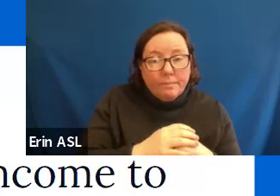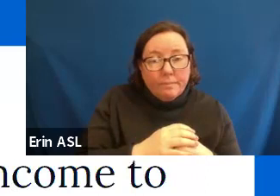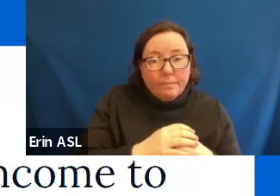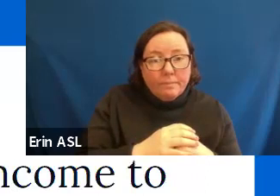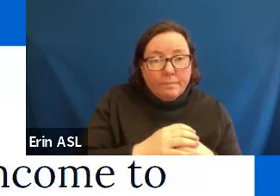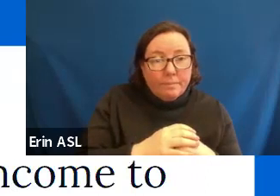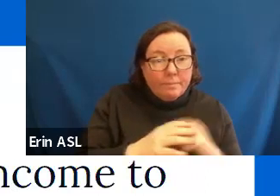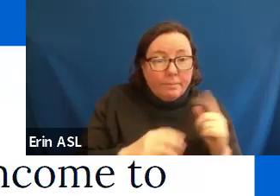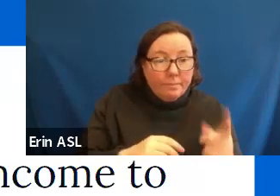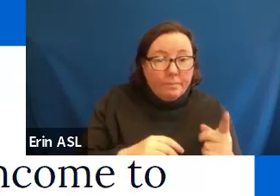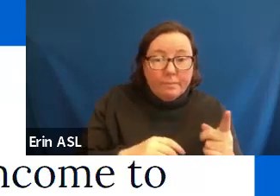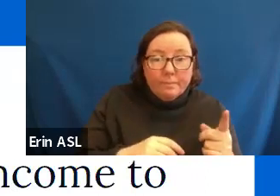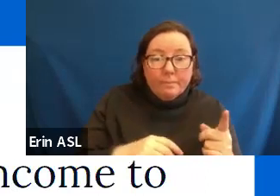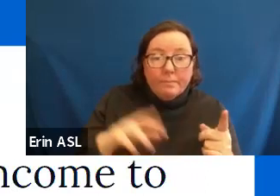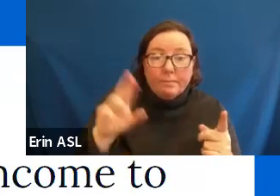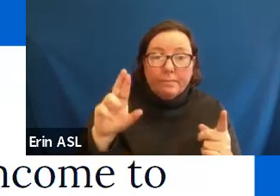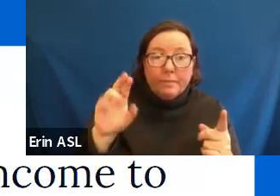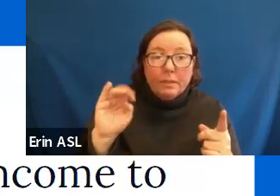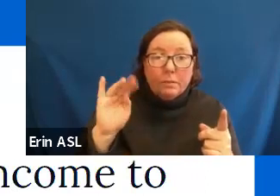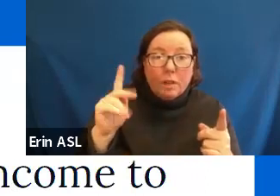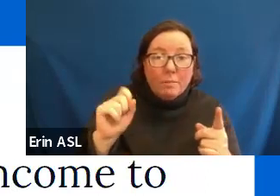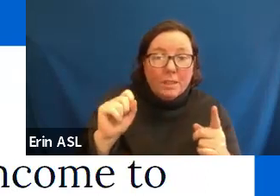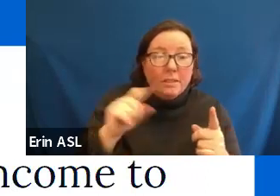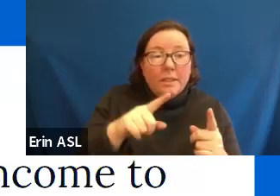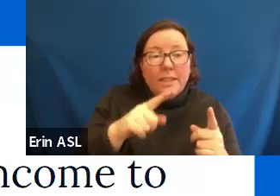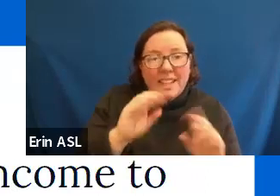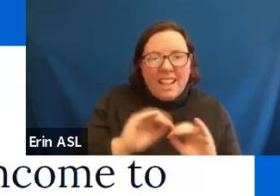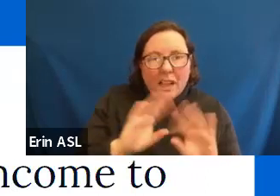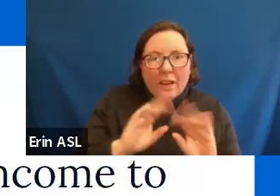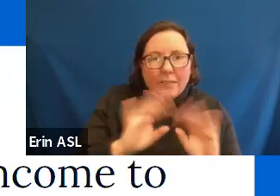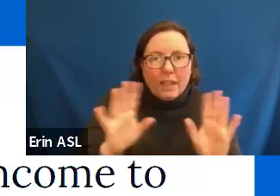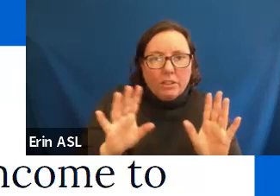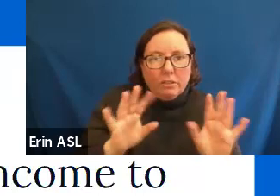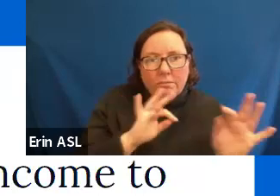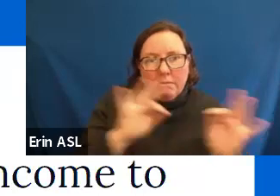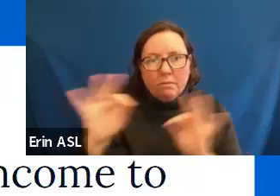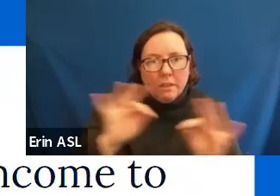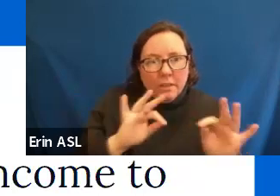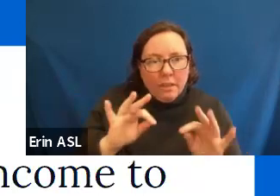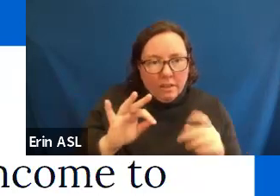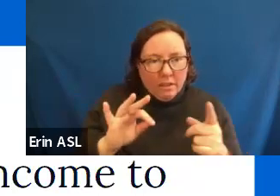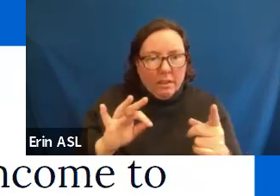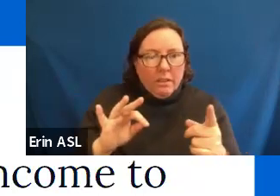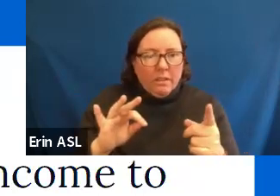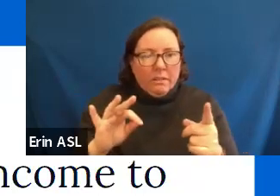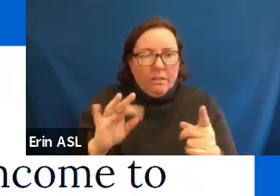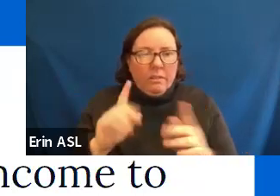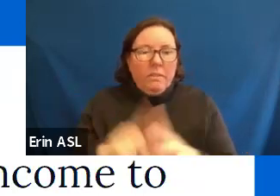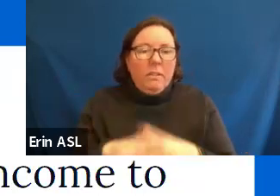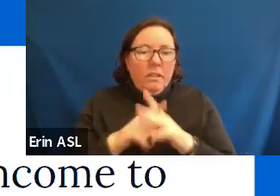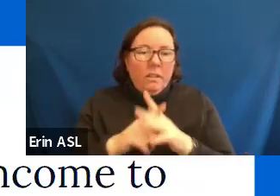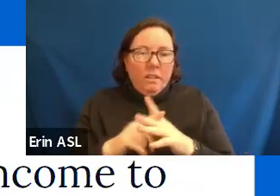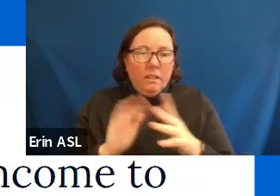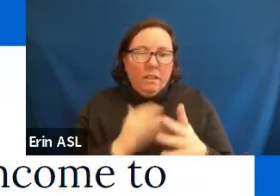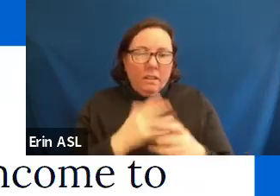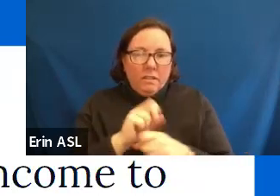This is just a clarification which Ms. Hogan kind of went over already, but that I think when we initially, the working group